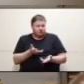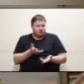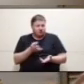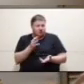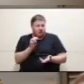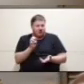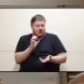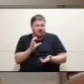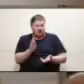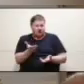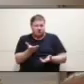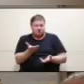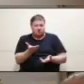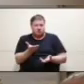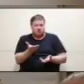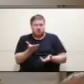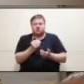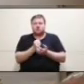Mrs.?